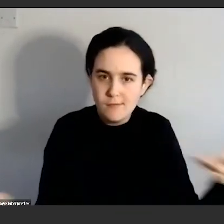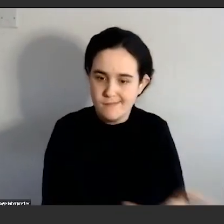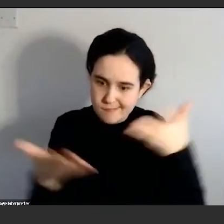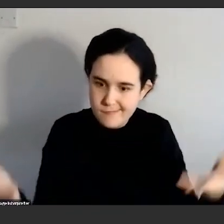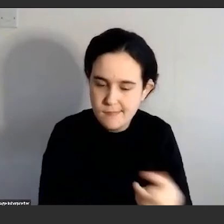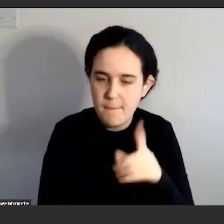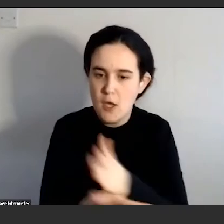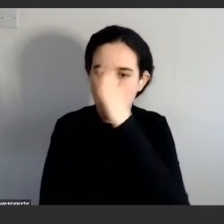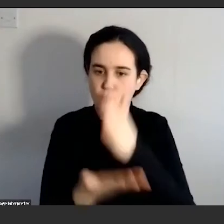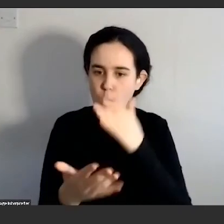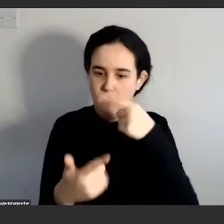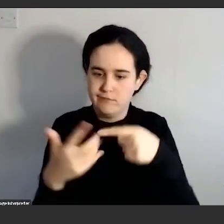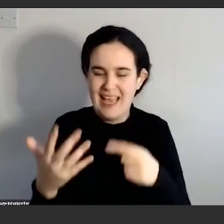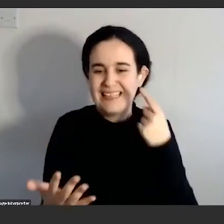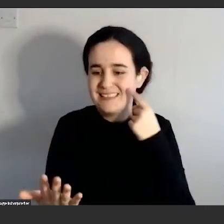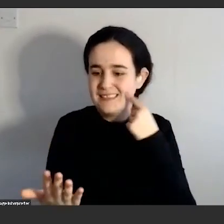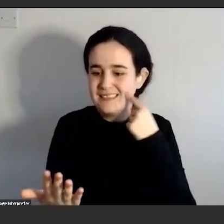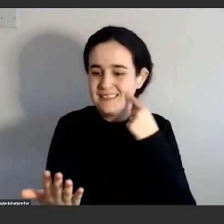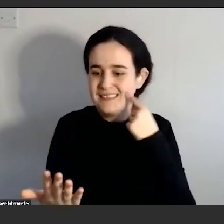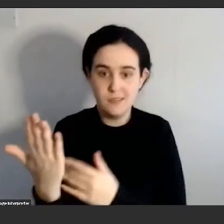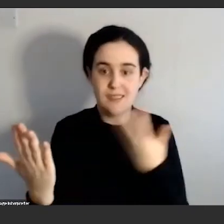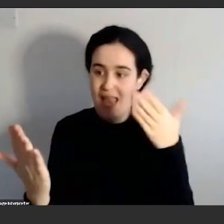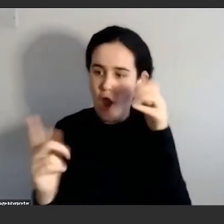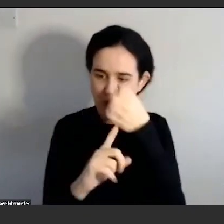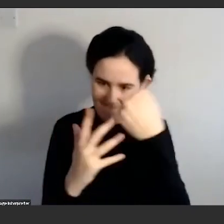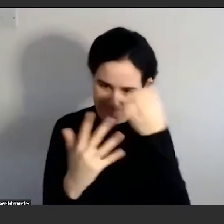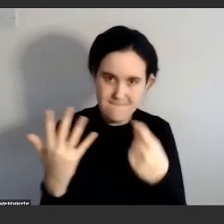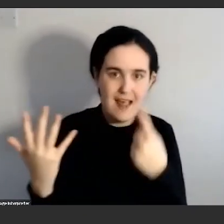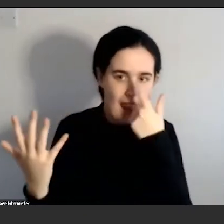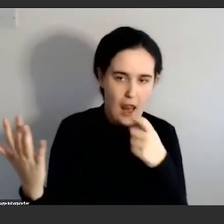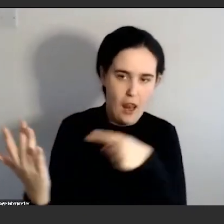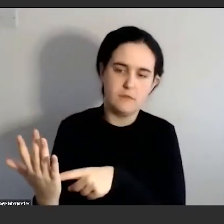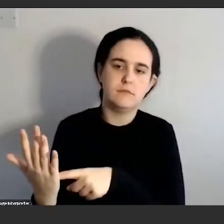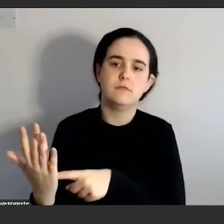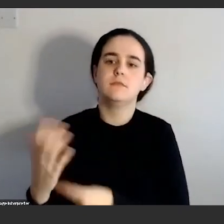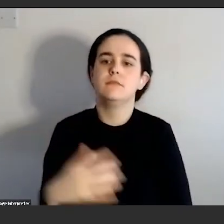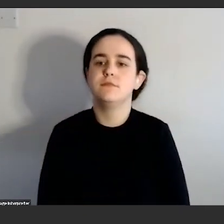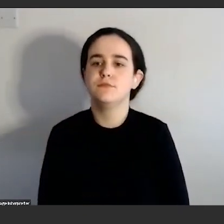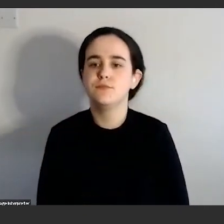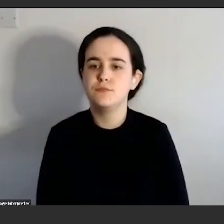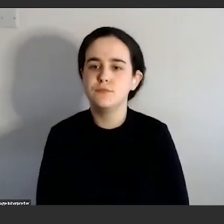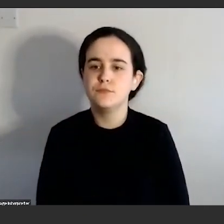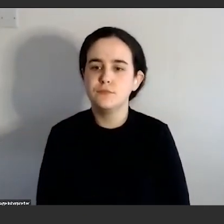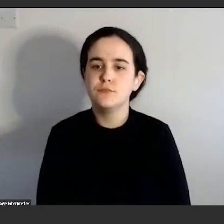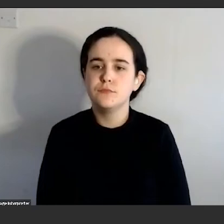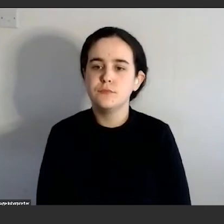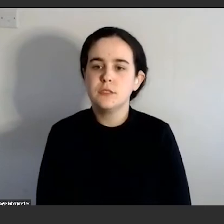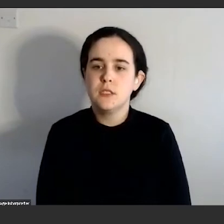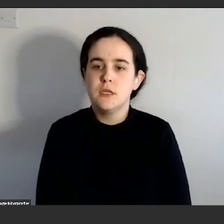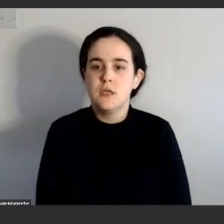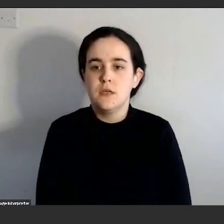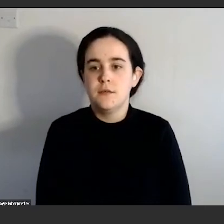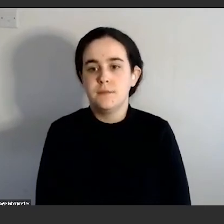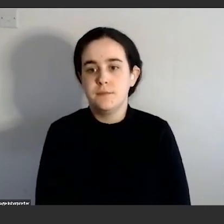goals and indicators and targets and so on. And it's sometimes not rooted in reality. And I think one of the key points here, so we're here to talk about the